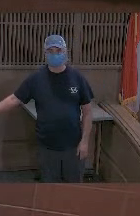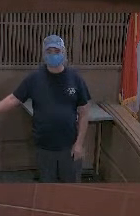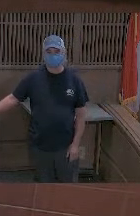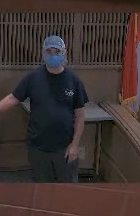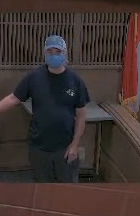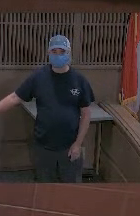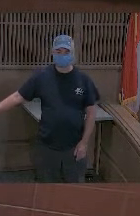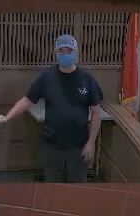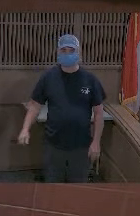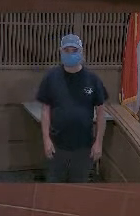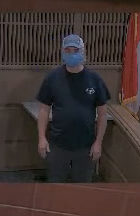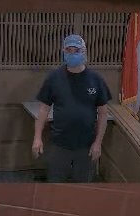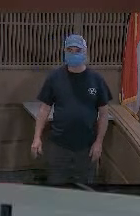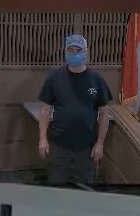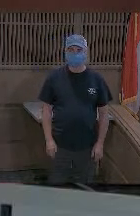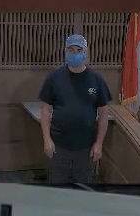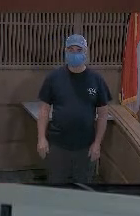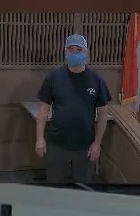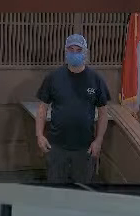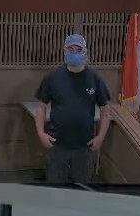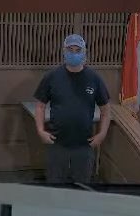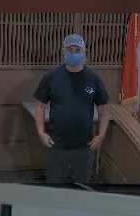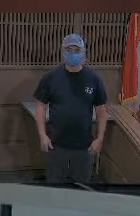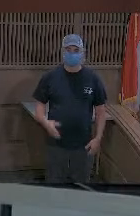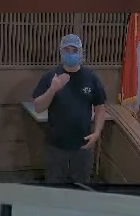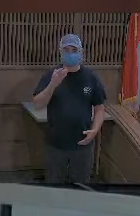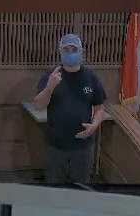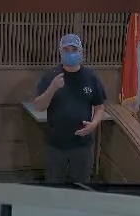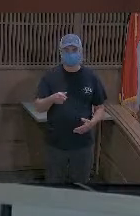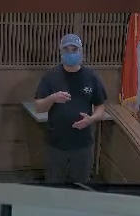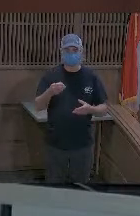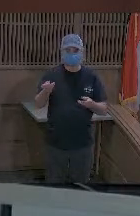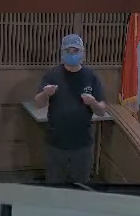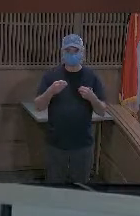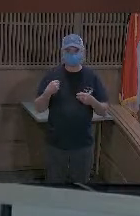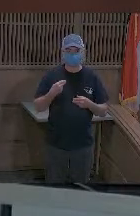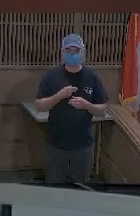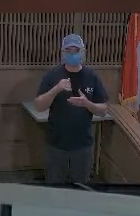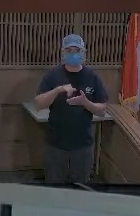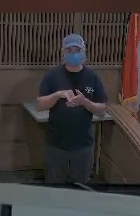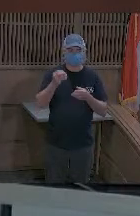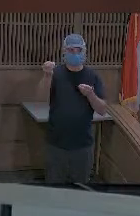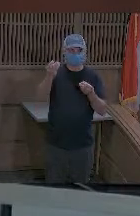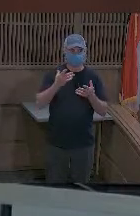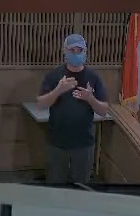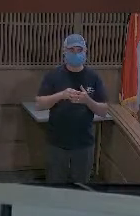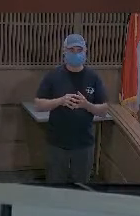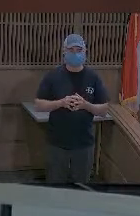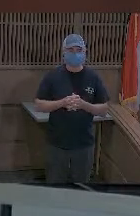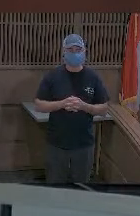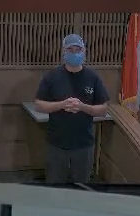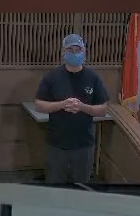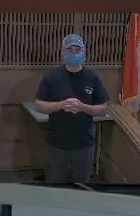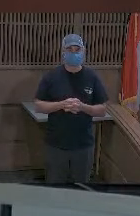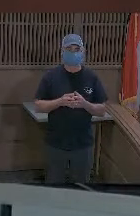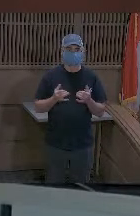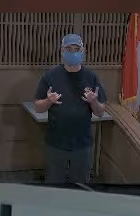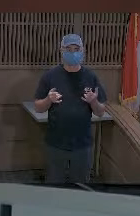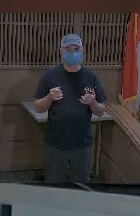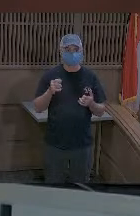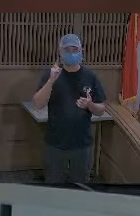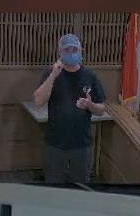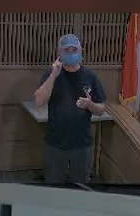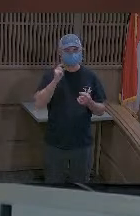Ms. Lovett, thank you very much for being here and providing a report from Public Health. We will now hear from